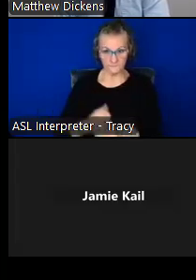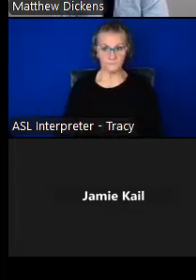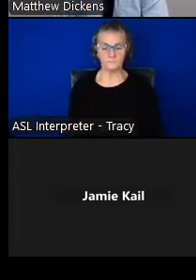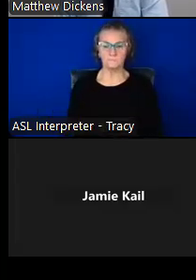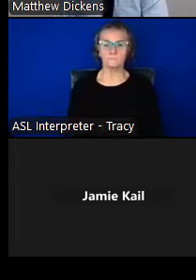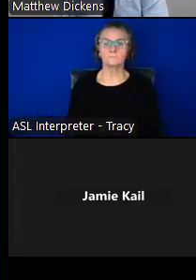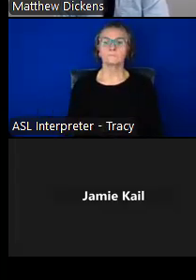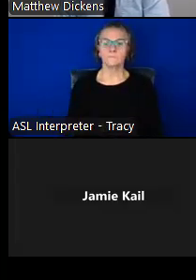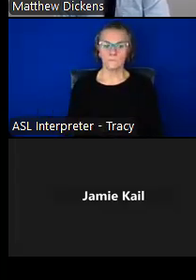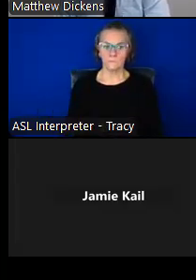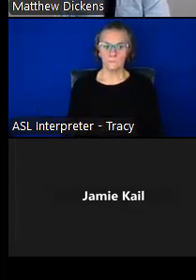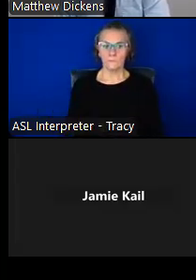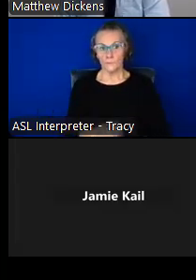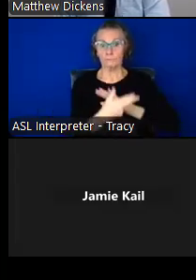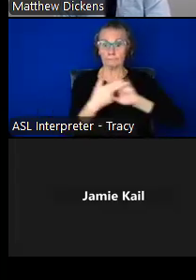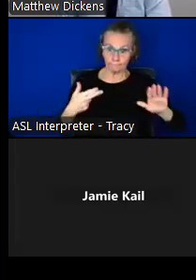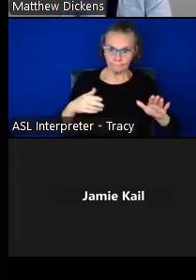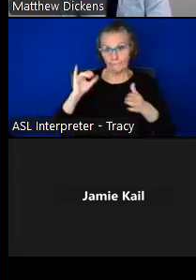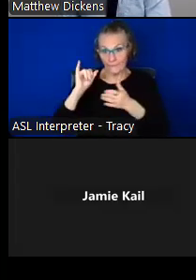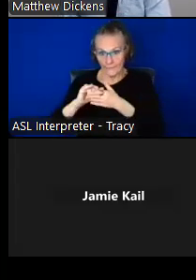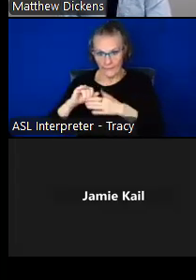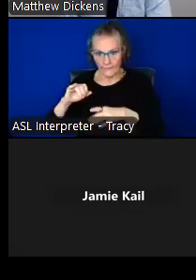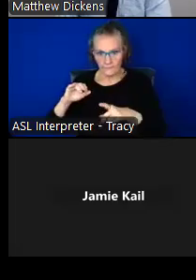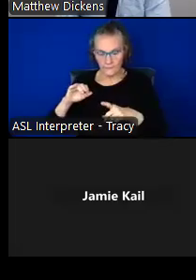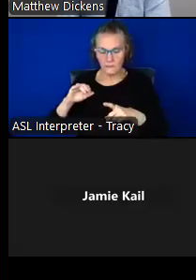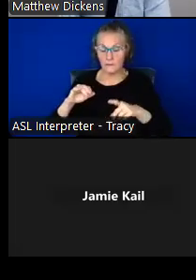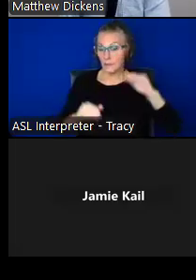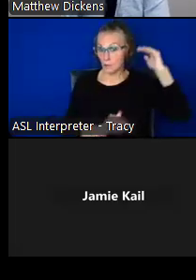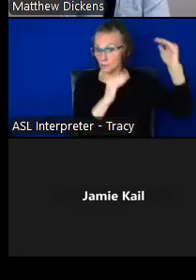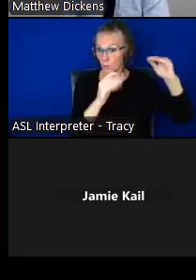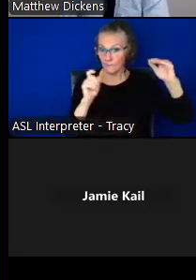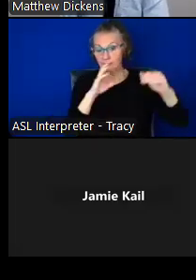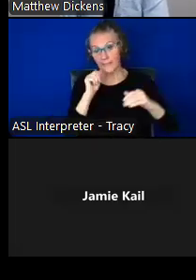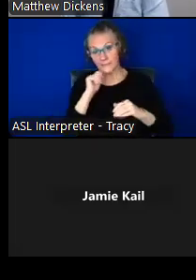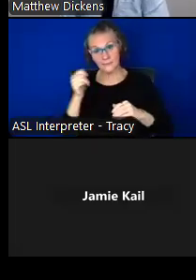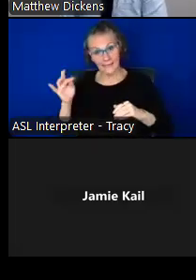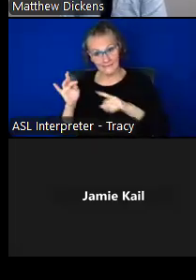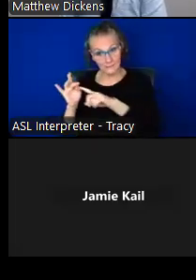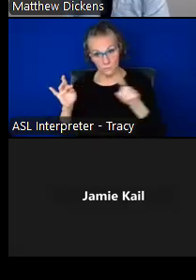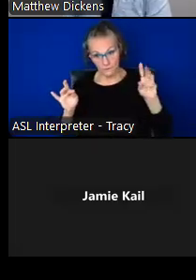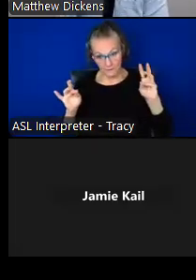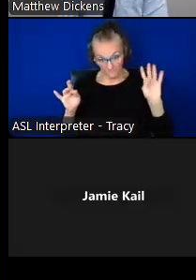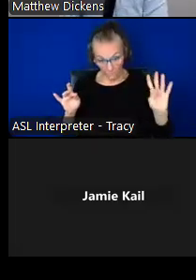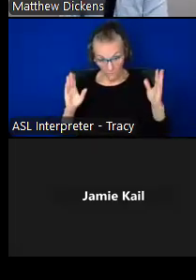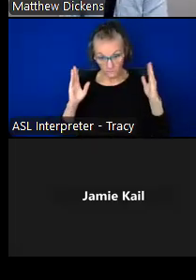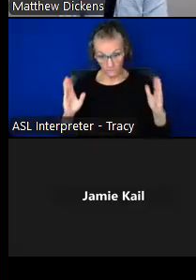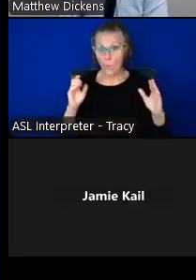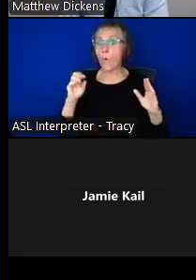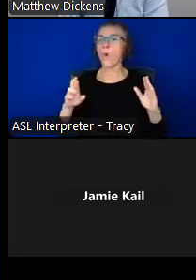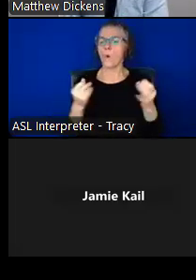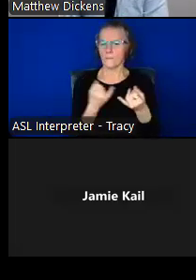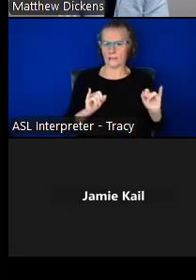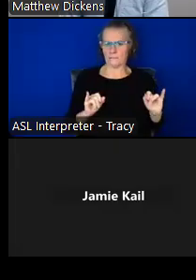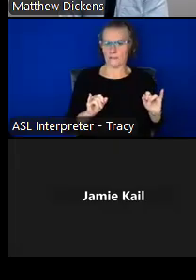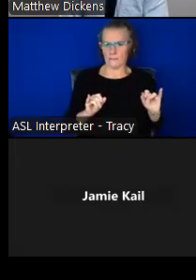So to be considered substantially impaired, an adult must be between the ages of 18 to 64 or an emancipated